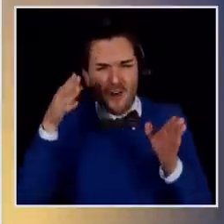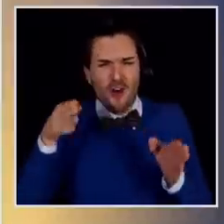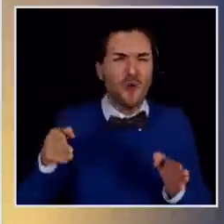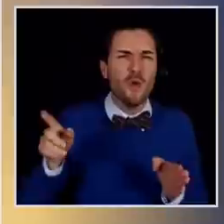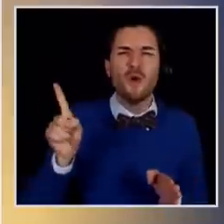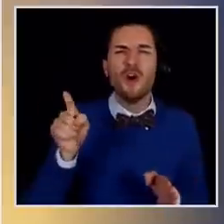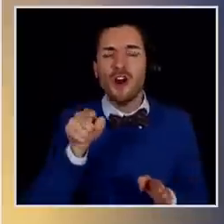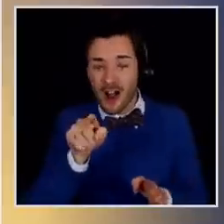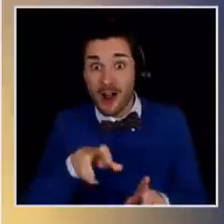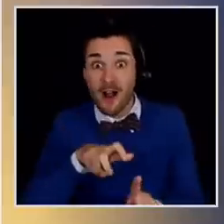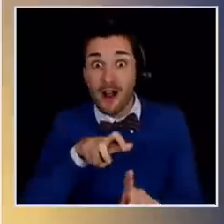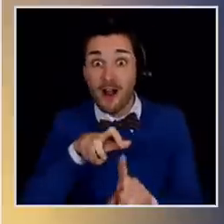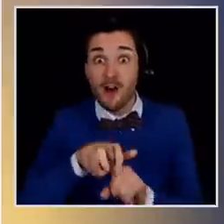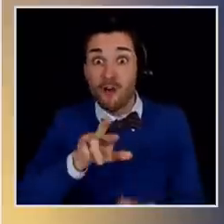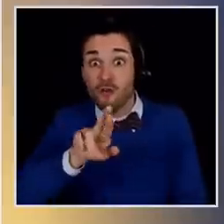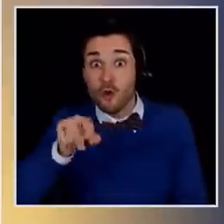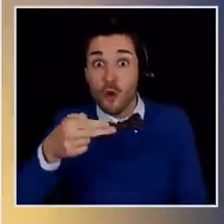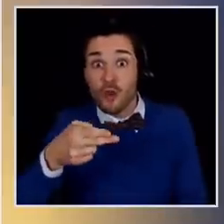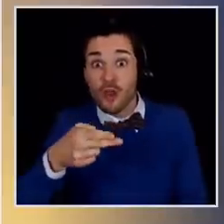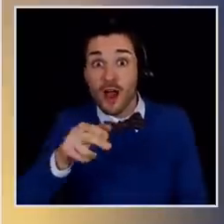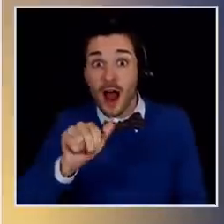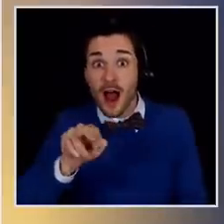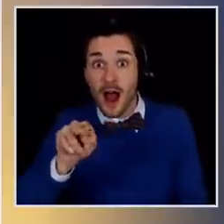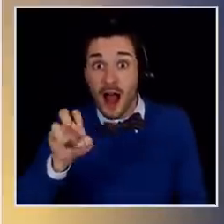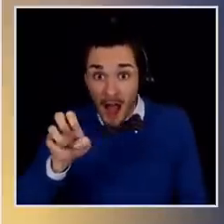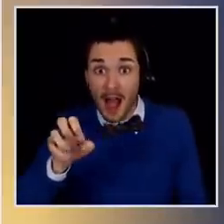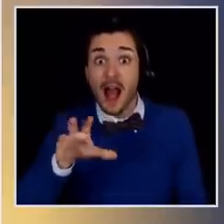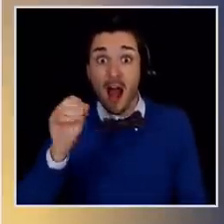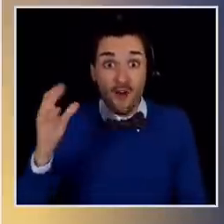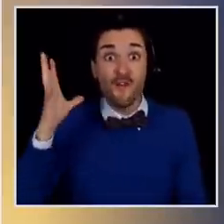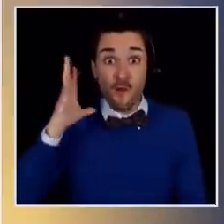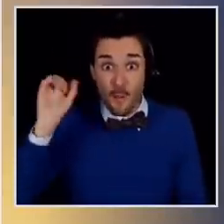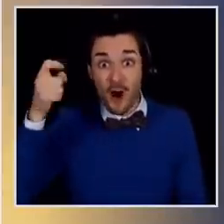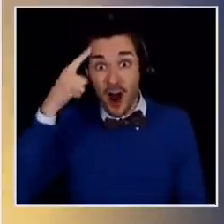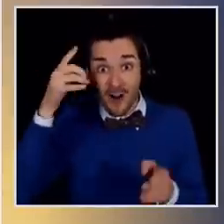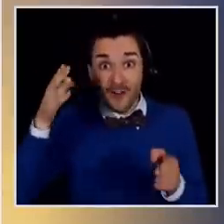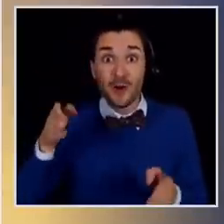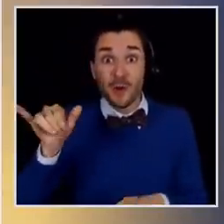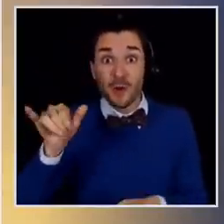Is that Ruth Ann? And that former Governor Ruth Ann Minner.